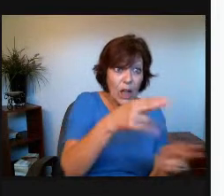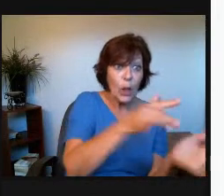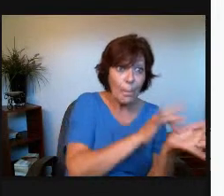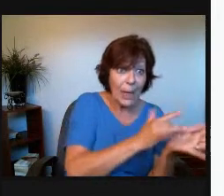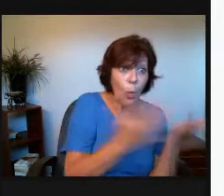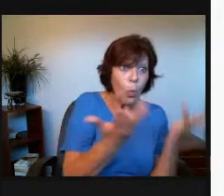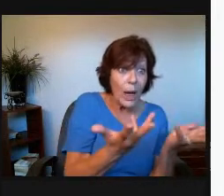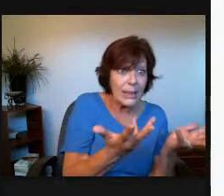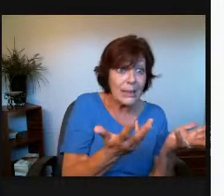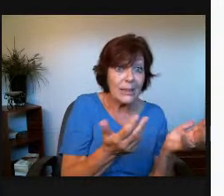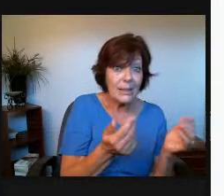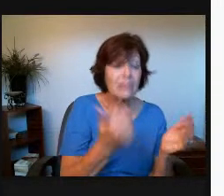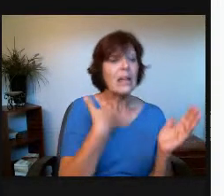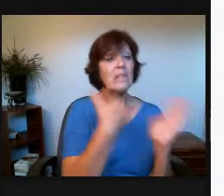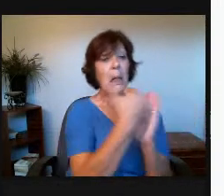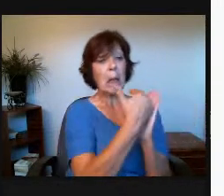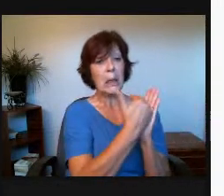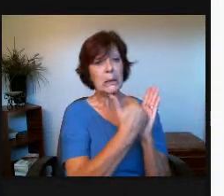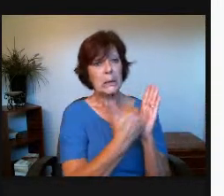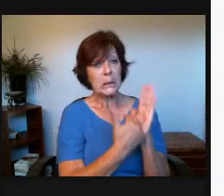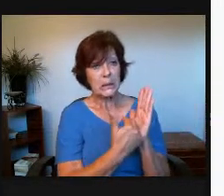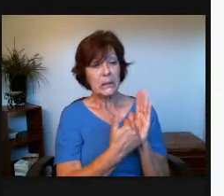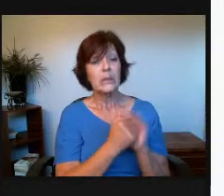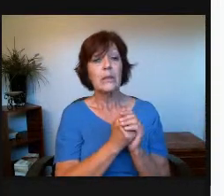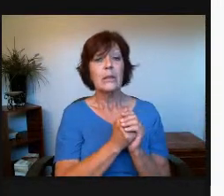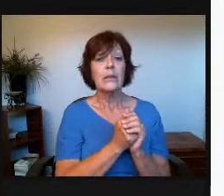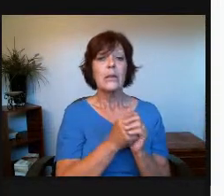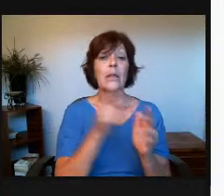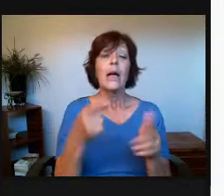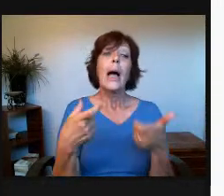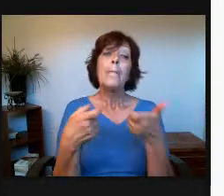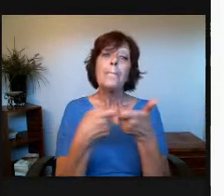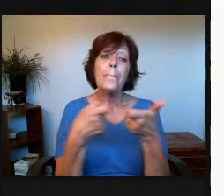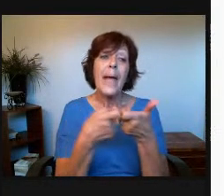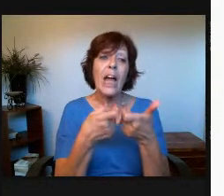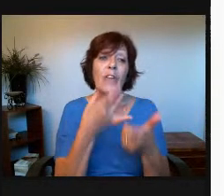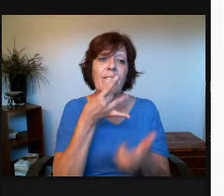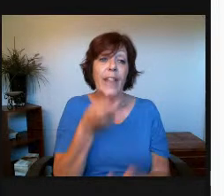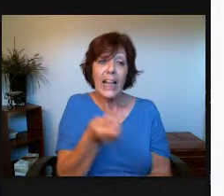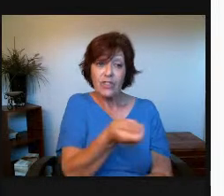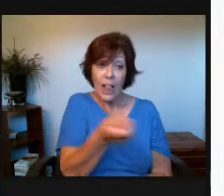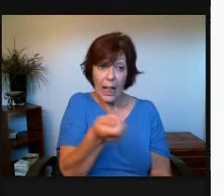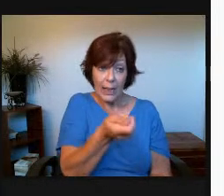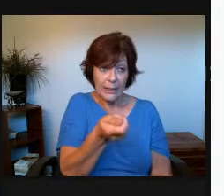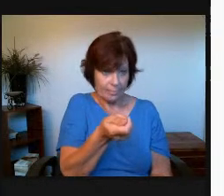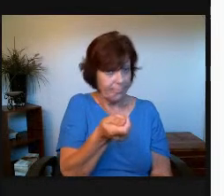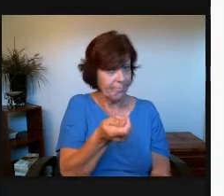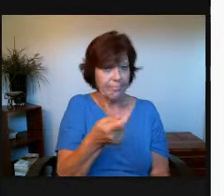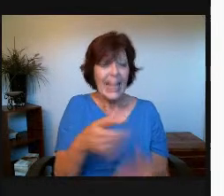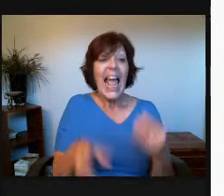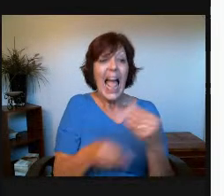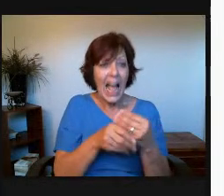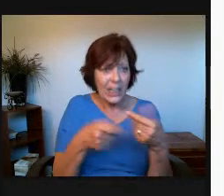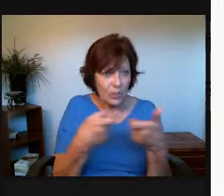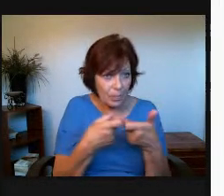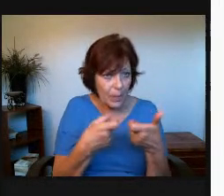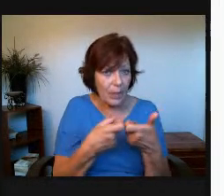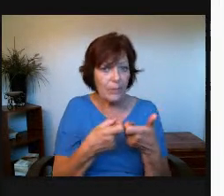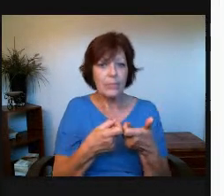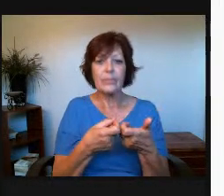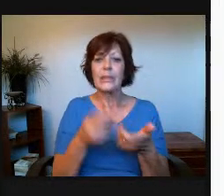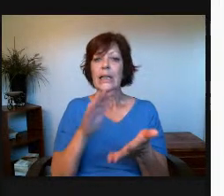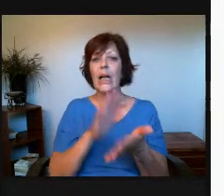you are on. Patty Ann mentioned a battery-operated flashlight. It's the same. Extra batteries, a clean change